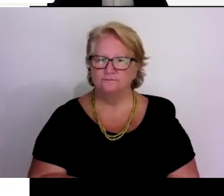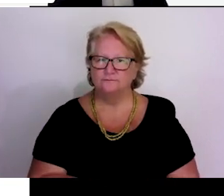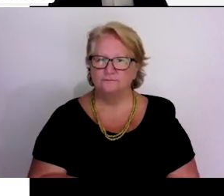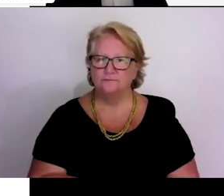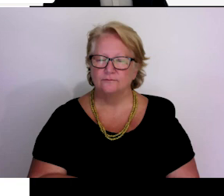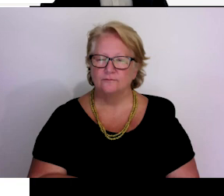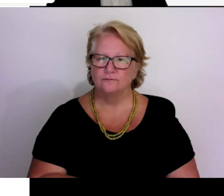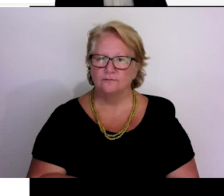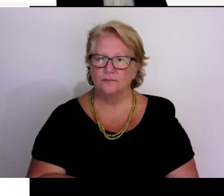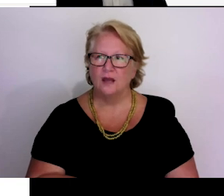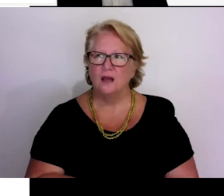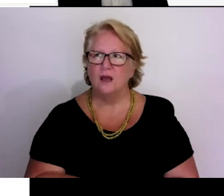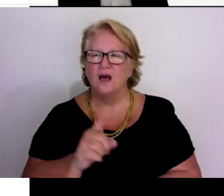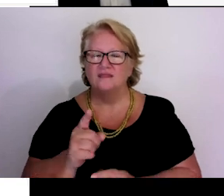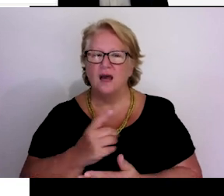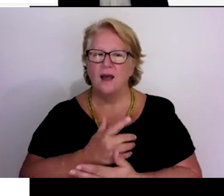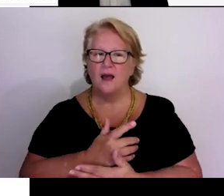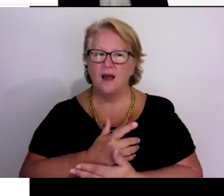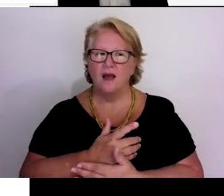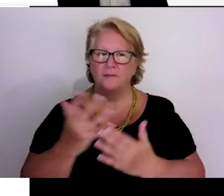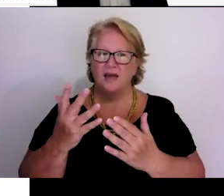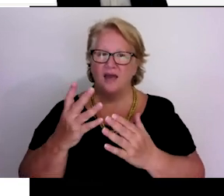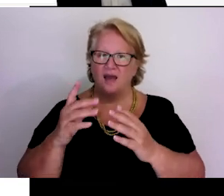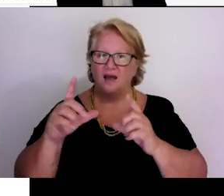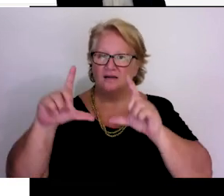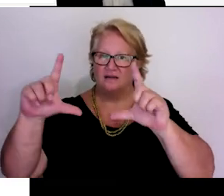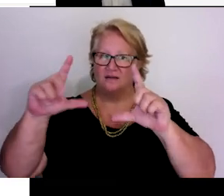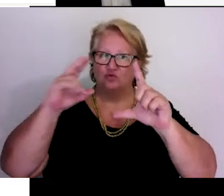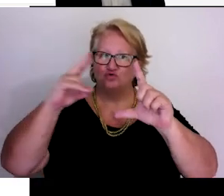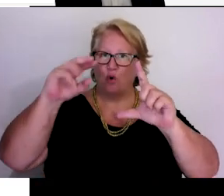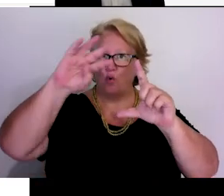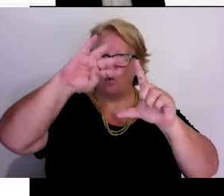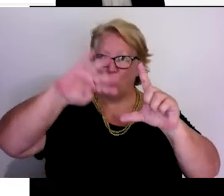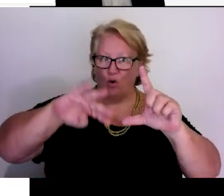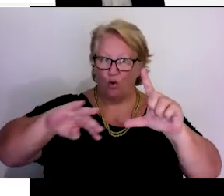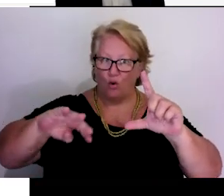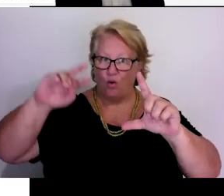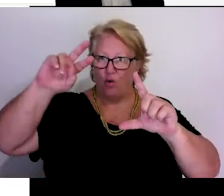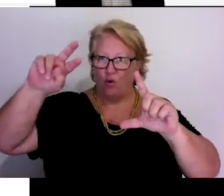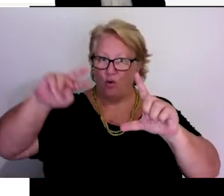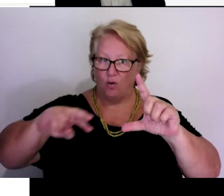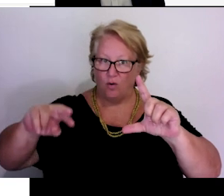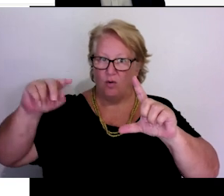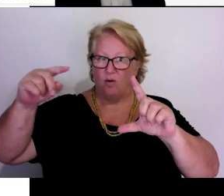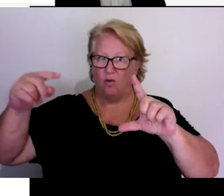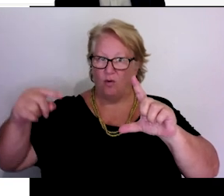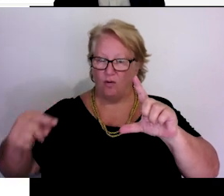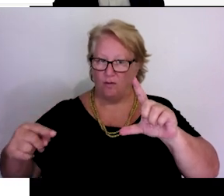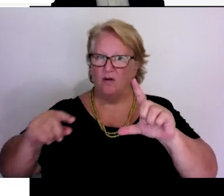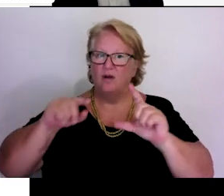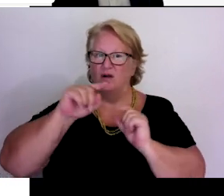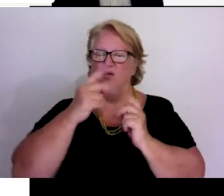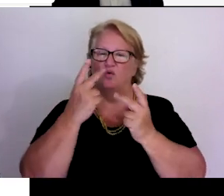The big diagram on the right-hand side is really just a picture of the number of different data sets. You can see